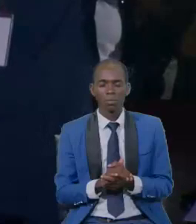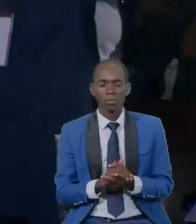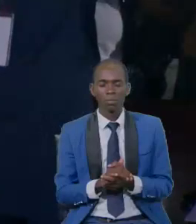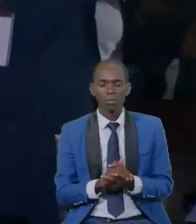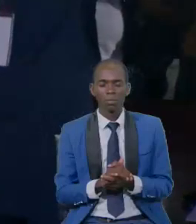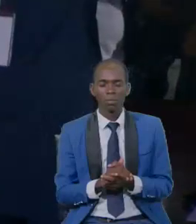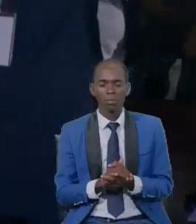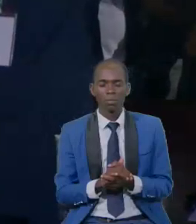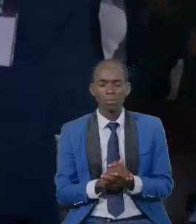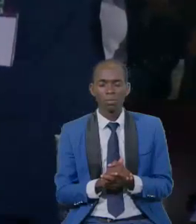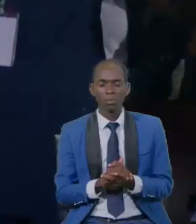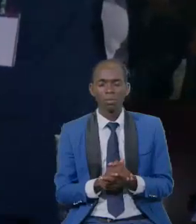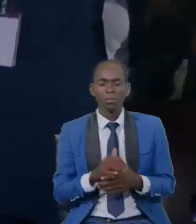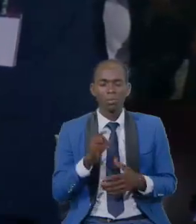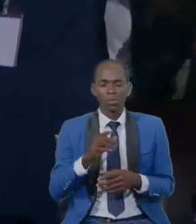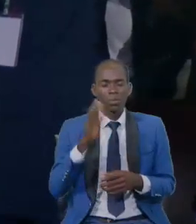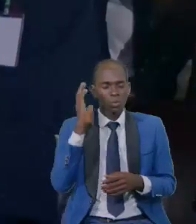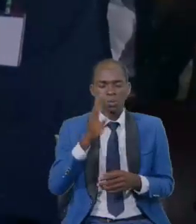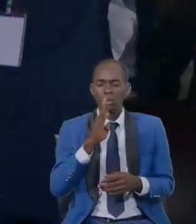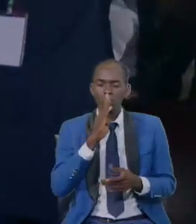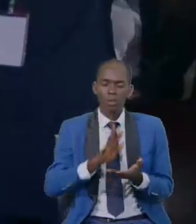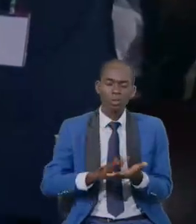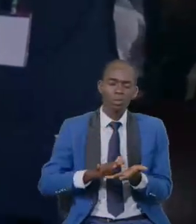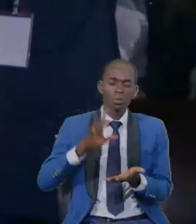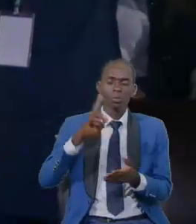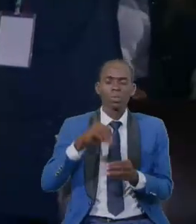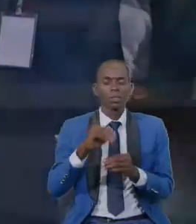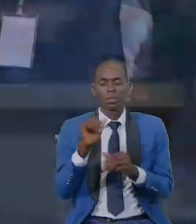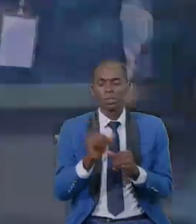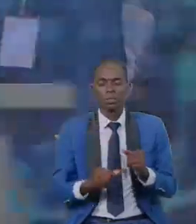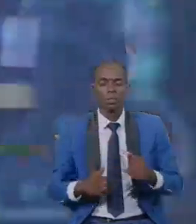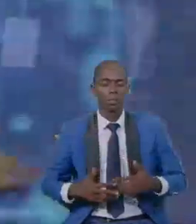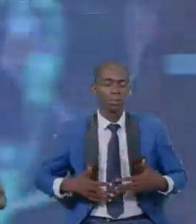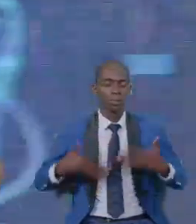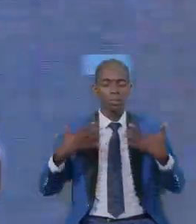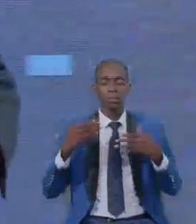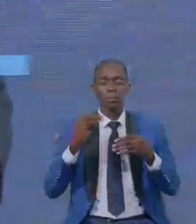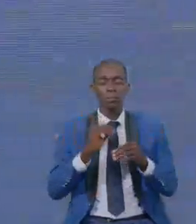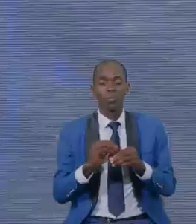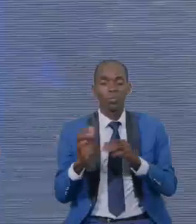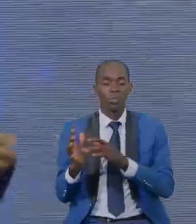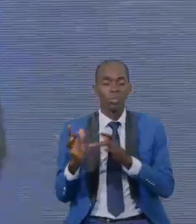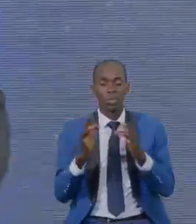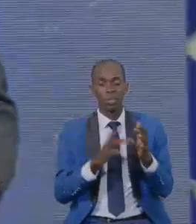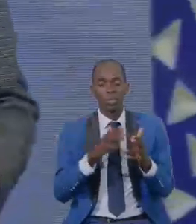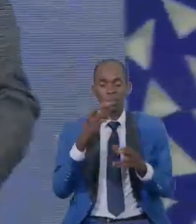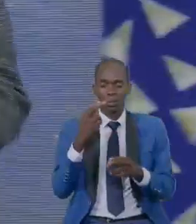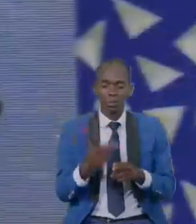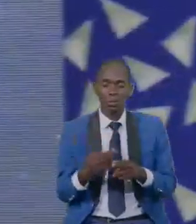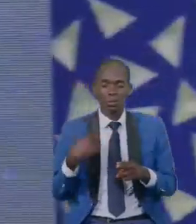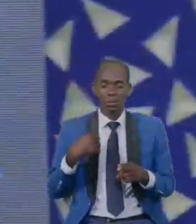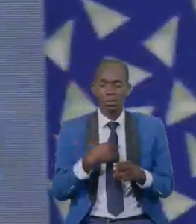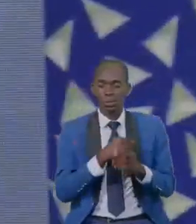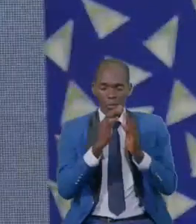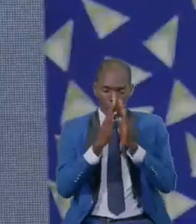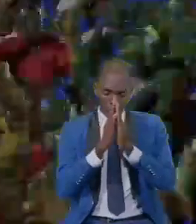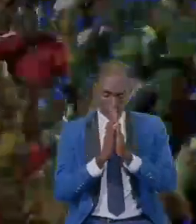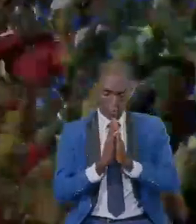You'll be glorified in every life. In Jesus' name we